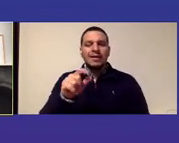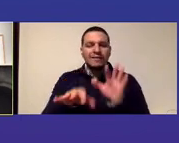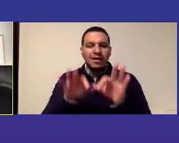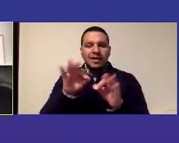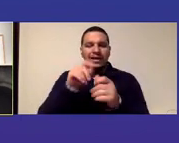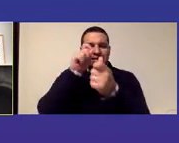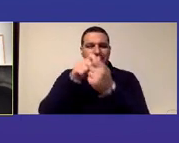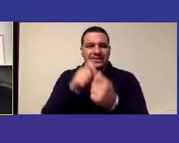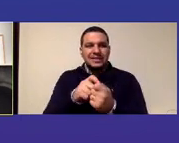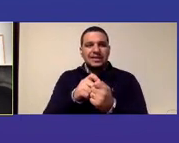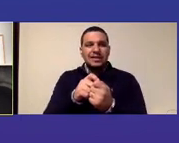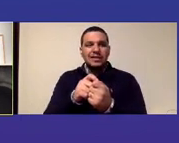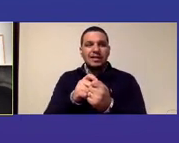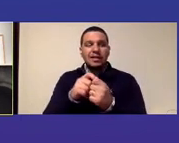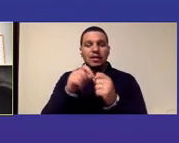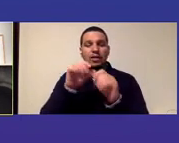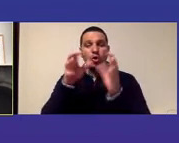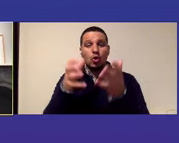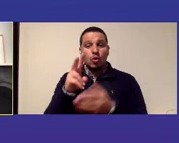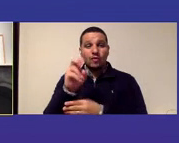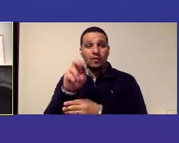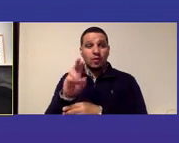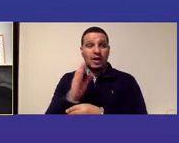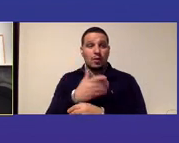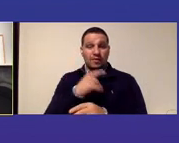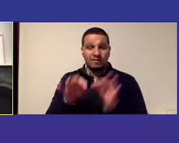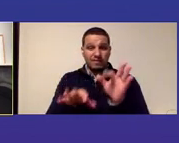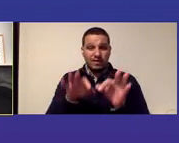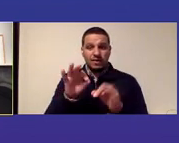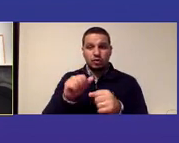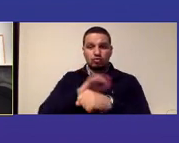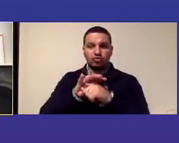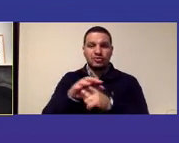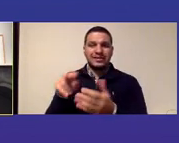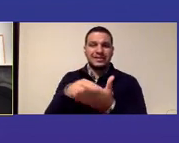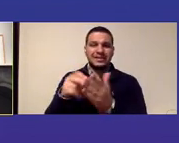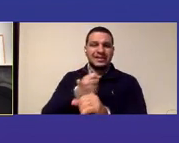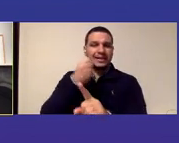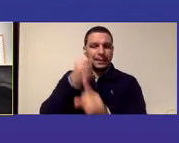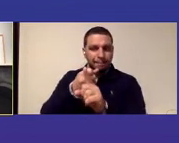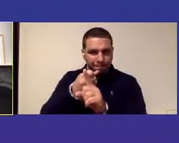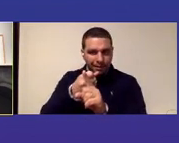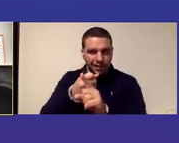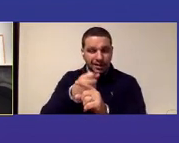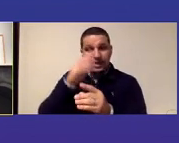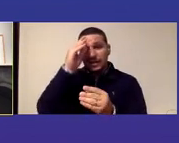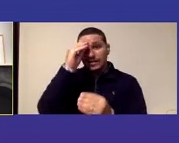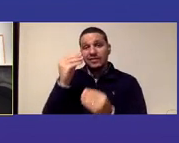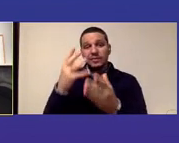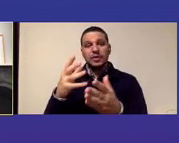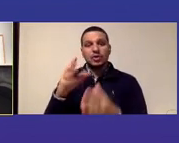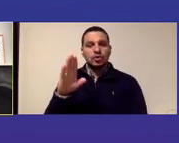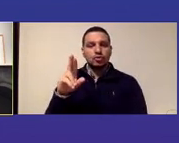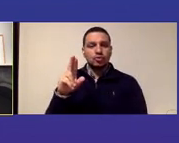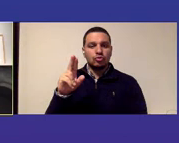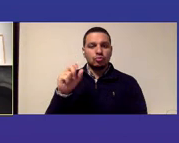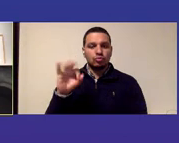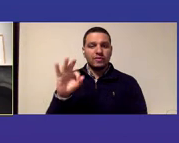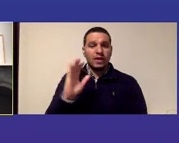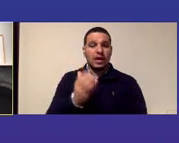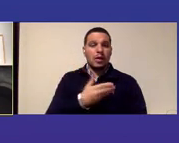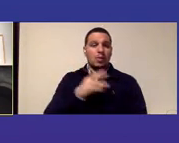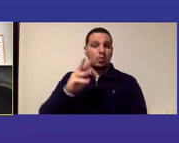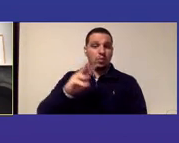detailed overview of these findings in our Coronavirus Dance Impact informational brief, which is on our